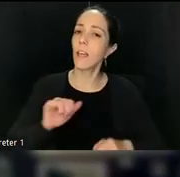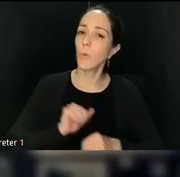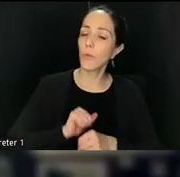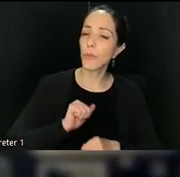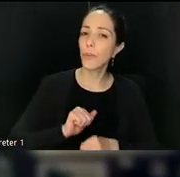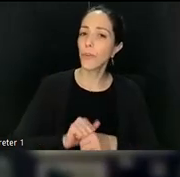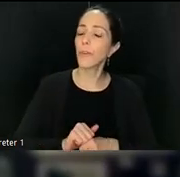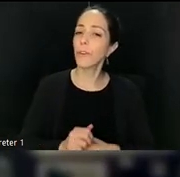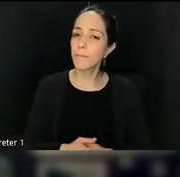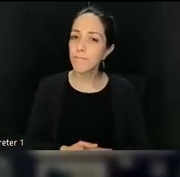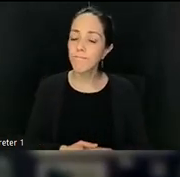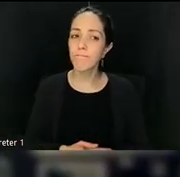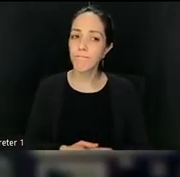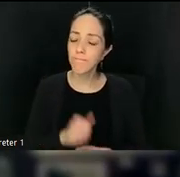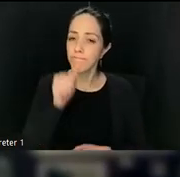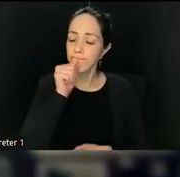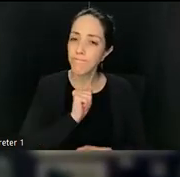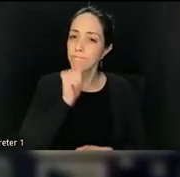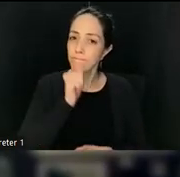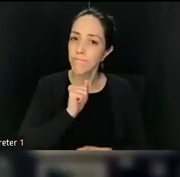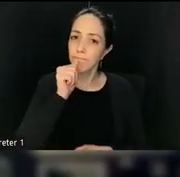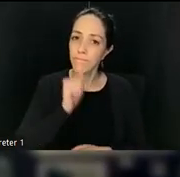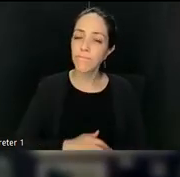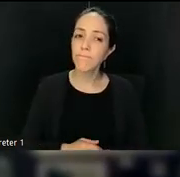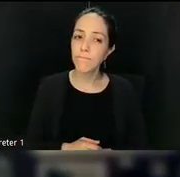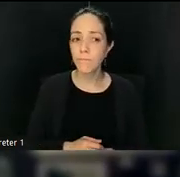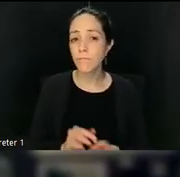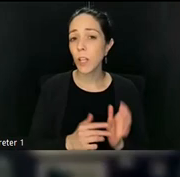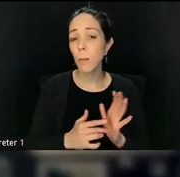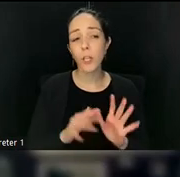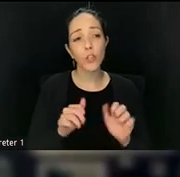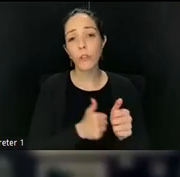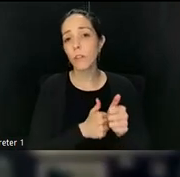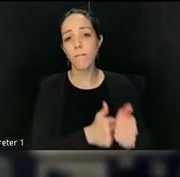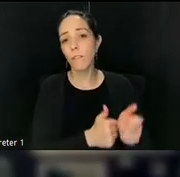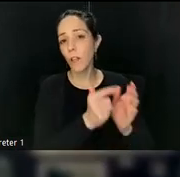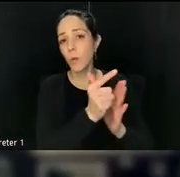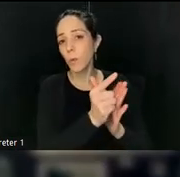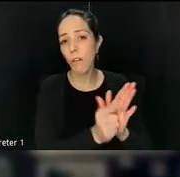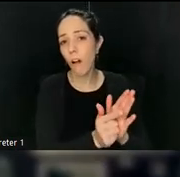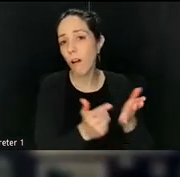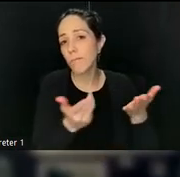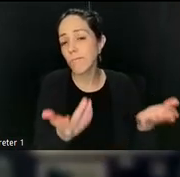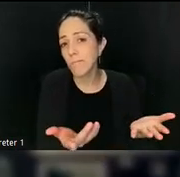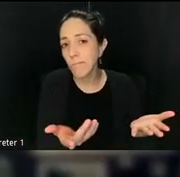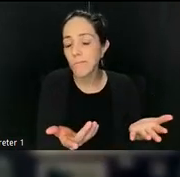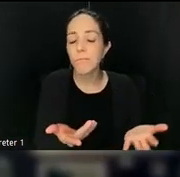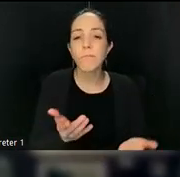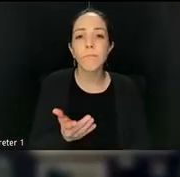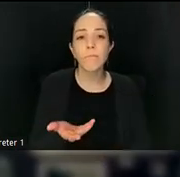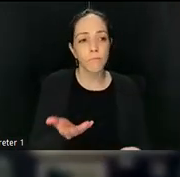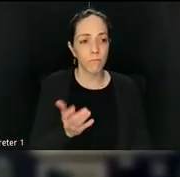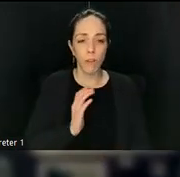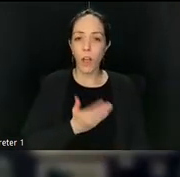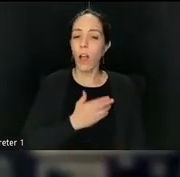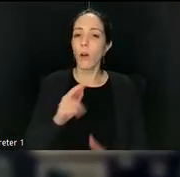that I guess we can say can do it by law. As commission members, we're